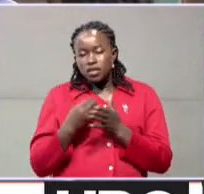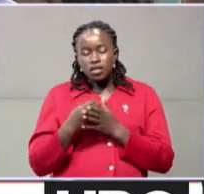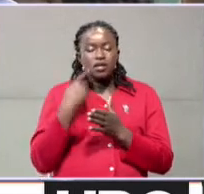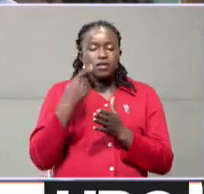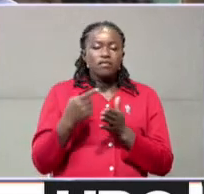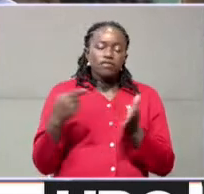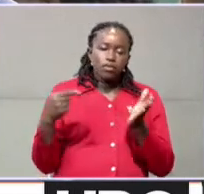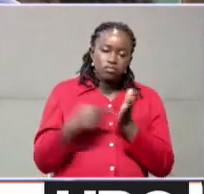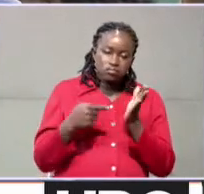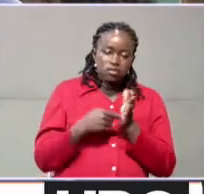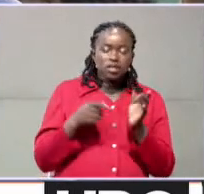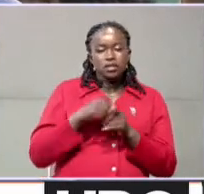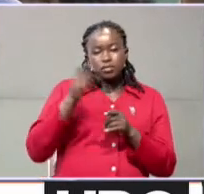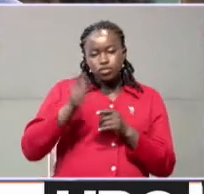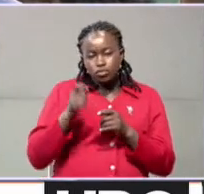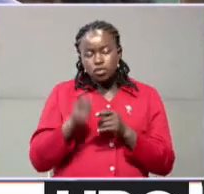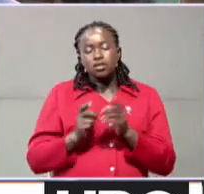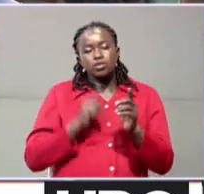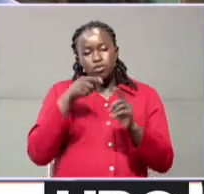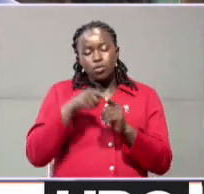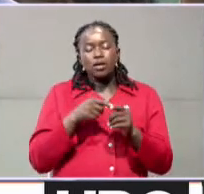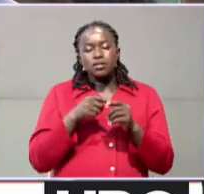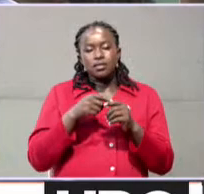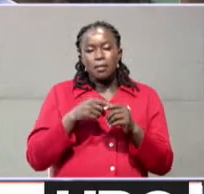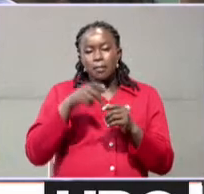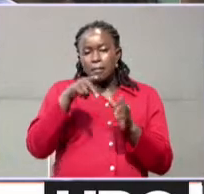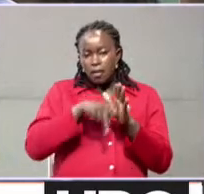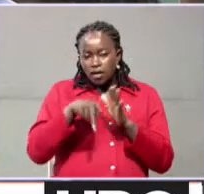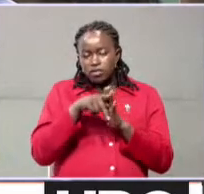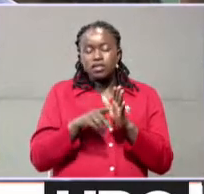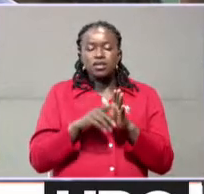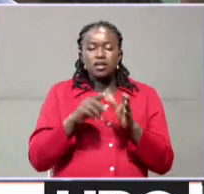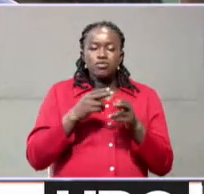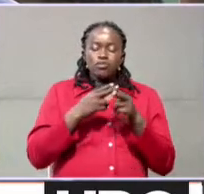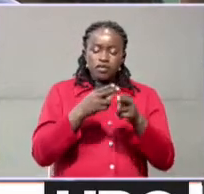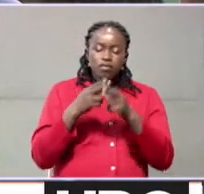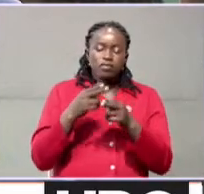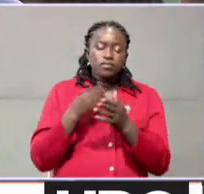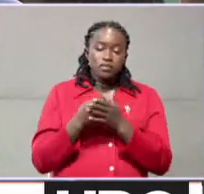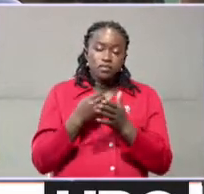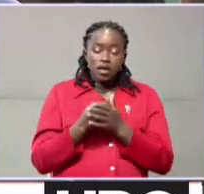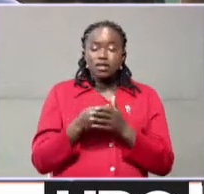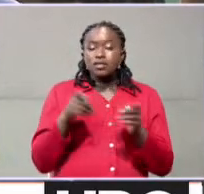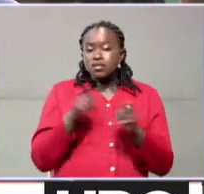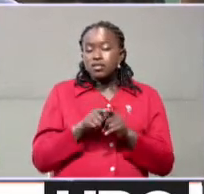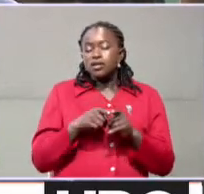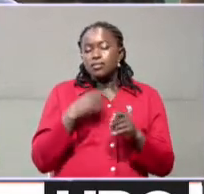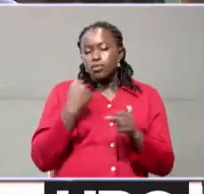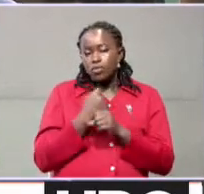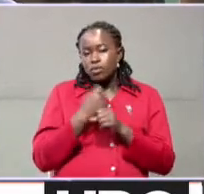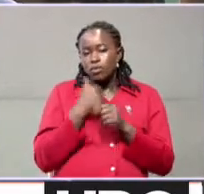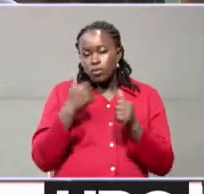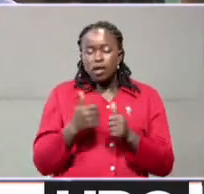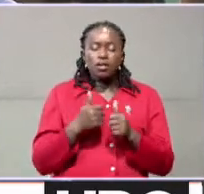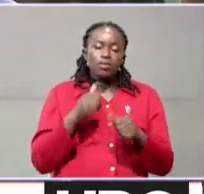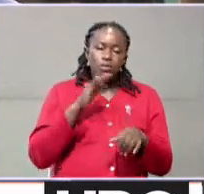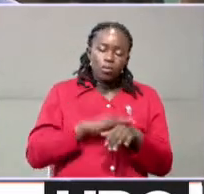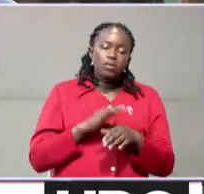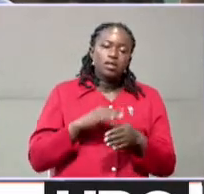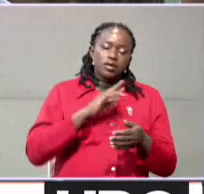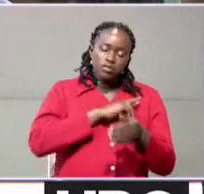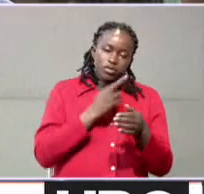and tools to ask the piracy revolving fund and hence the 100 performance on the resources dispersed across